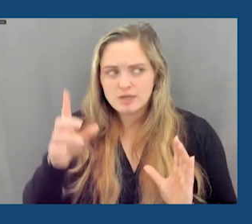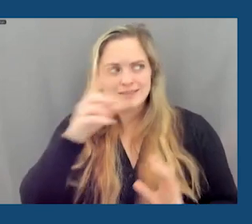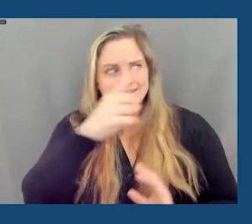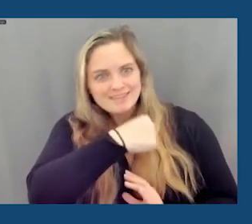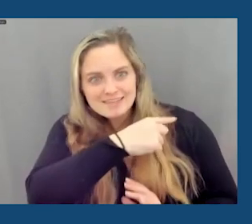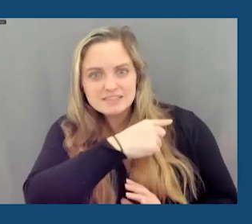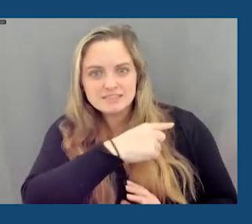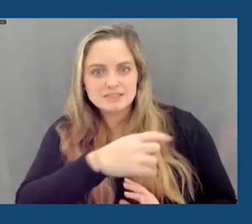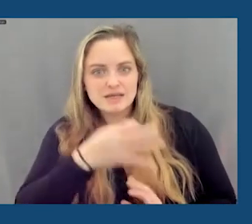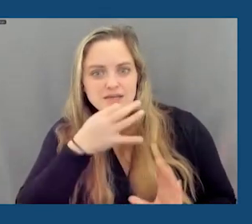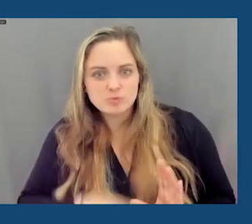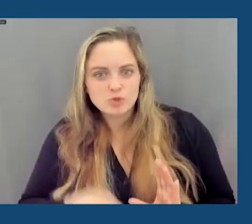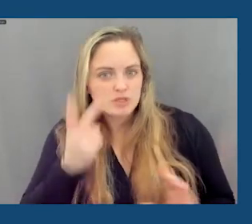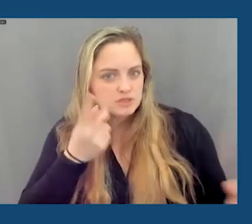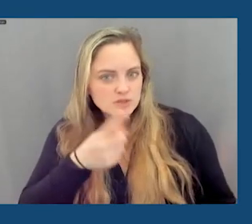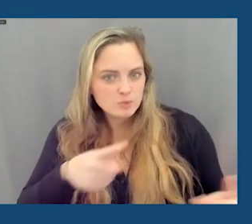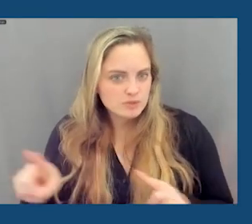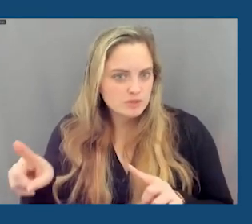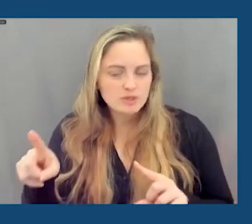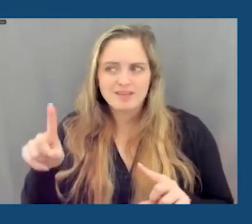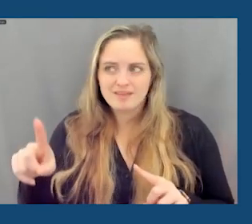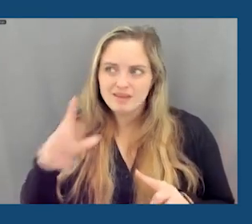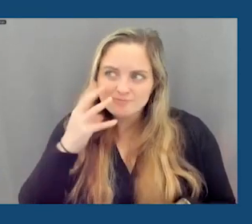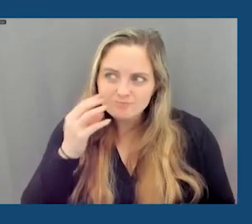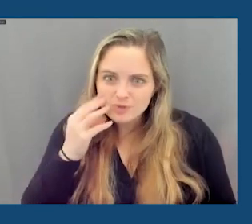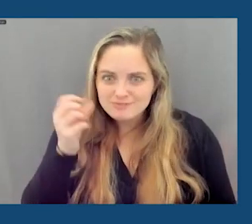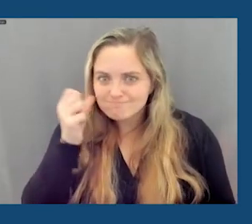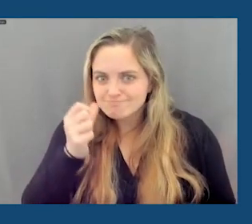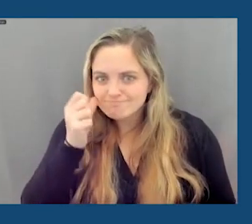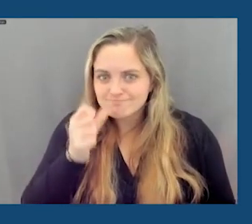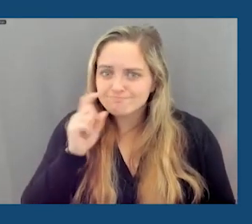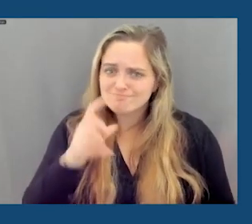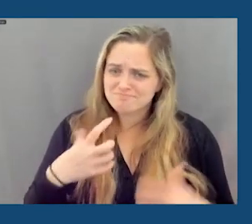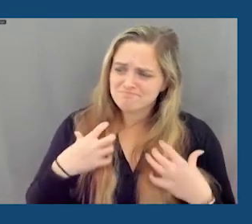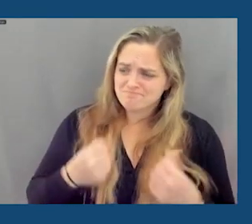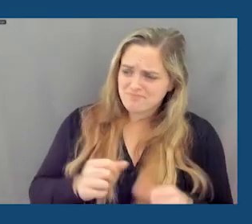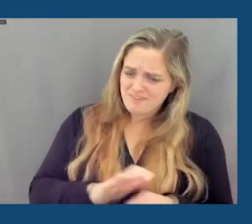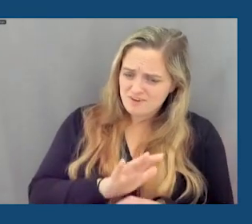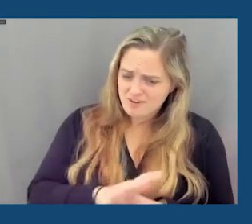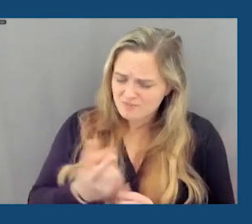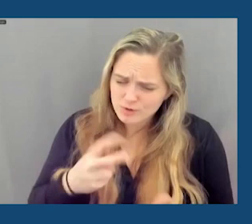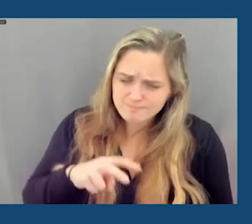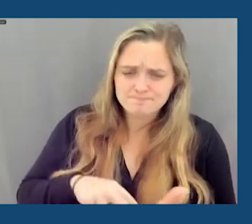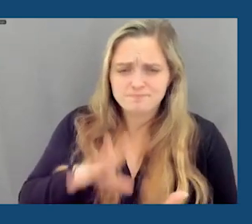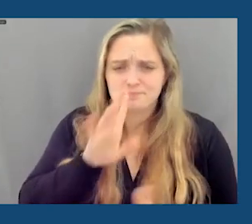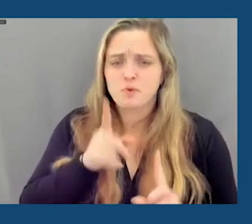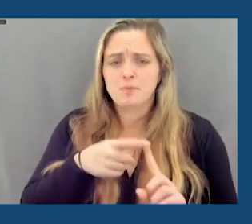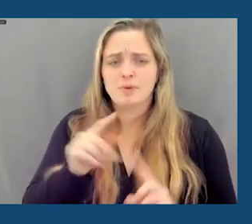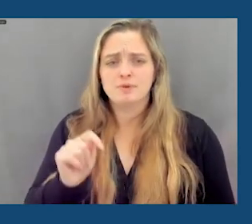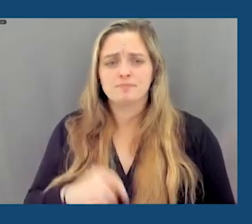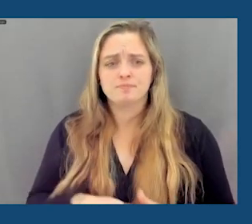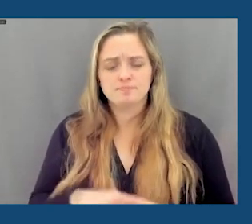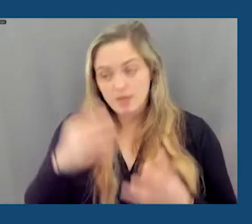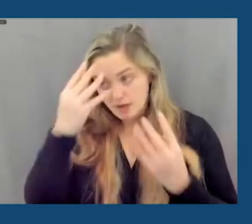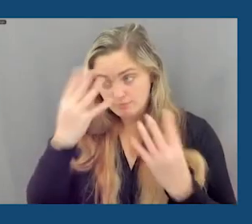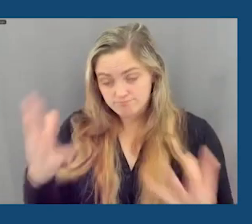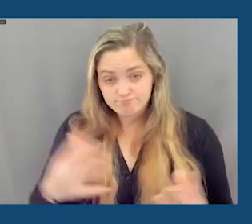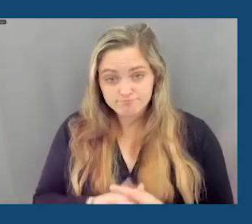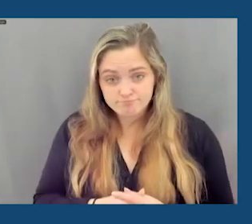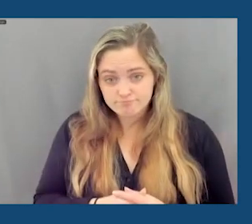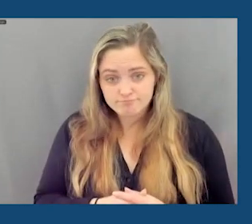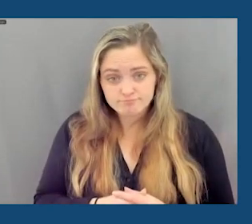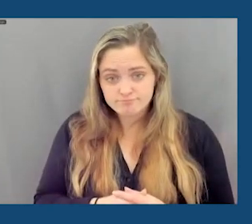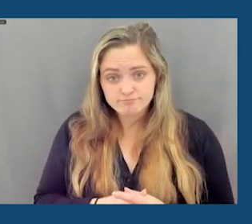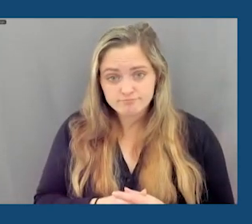They see what's going on. They are living it, and they have the courage to step forward and talk about it. And I told them, don't